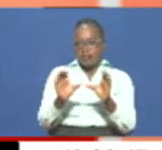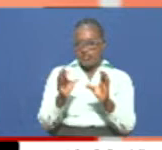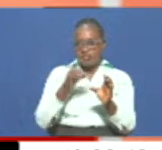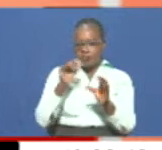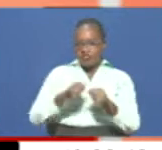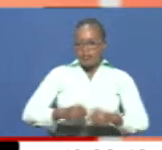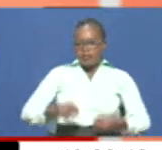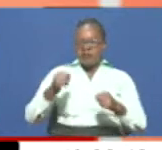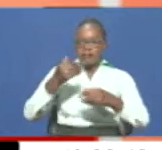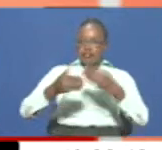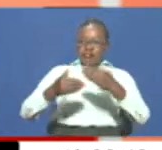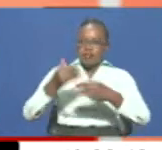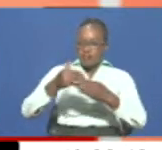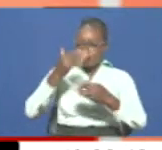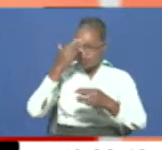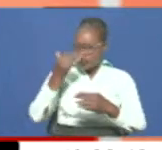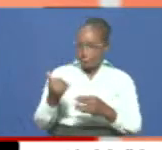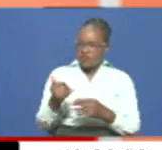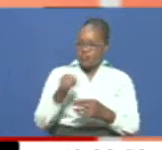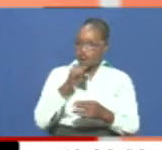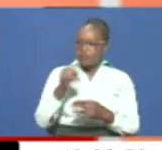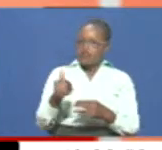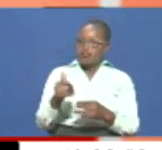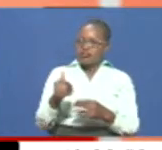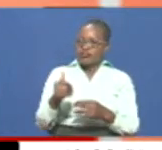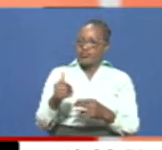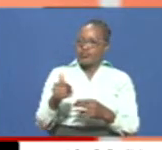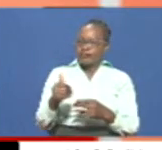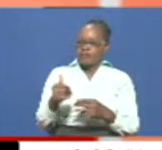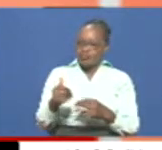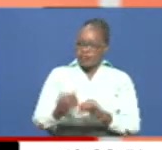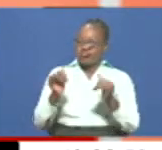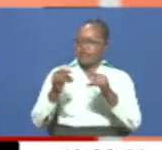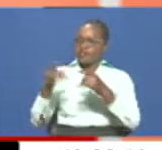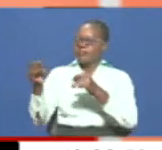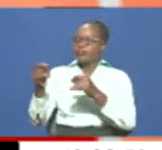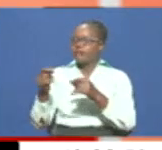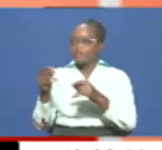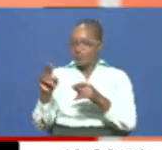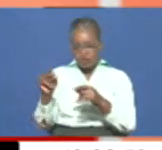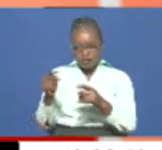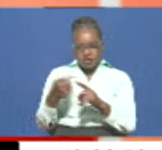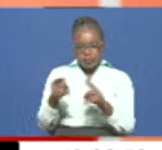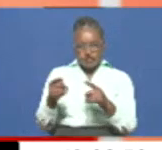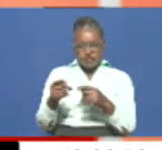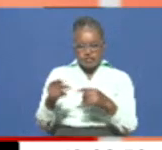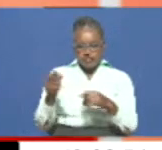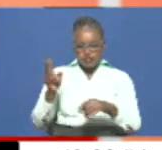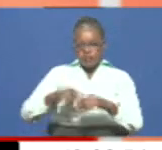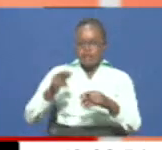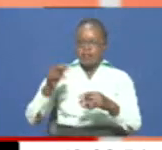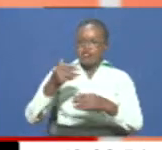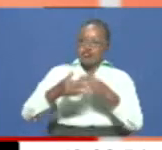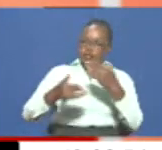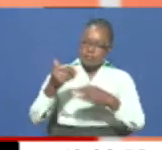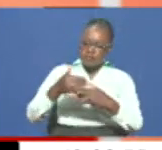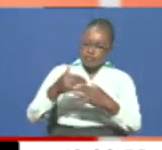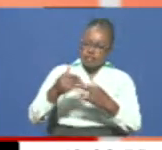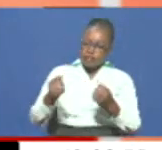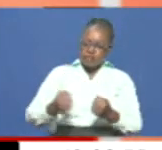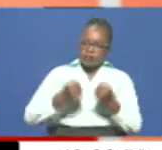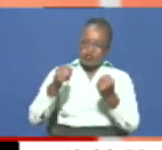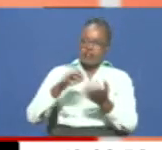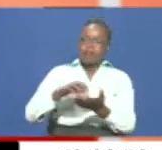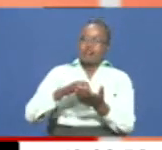built, because it's not a touch and go, it's a touch and build. Mm-hmm. So the strength and conditioning was going to change that aspect,